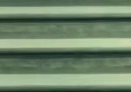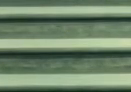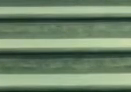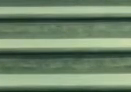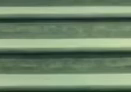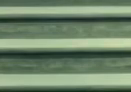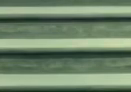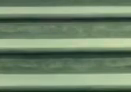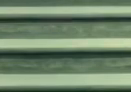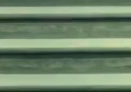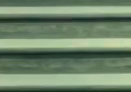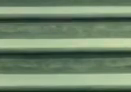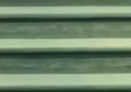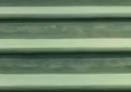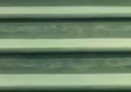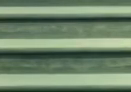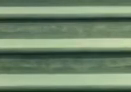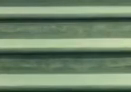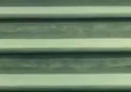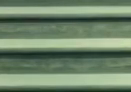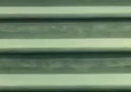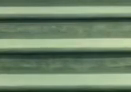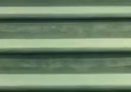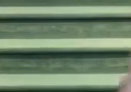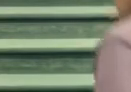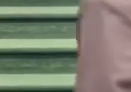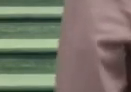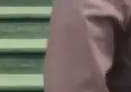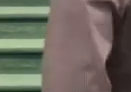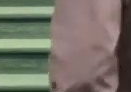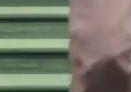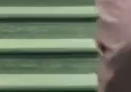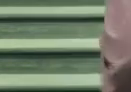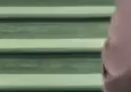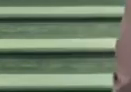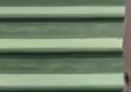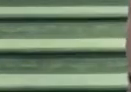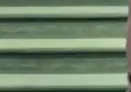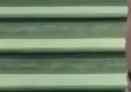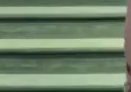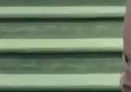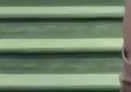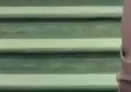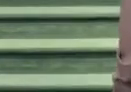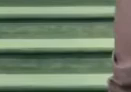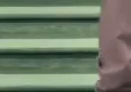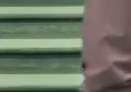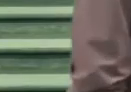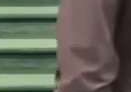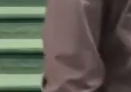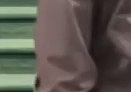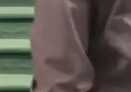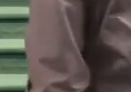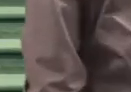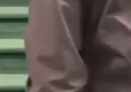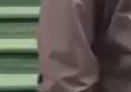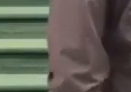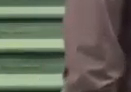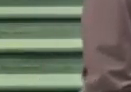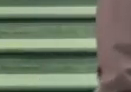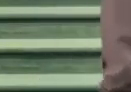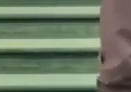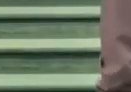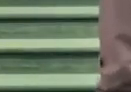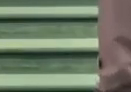us. I'm going to invite you to stand this morning, and we're going to move into a time of worship, and I'm going to turn it over to Lucas and the worship